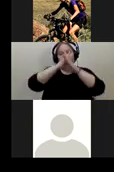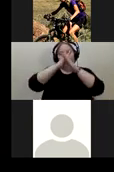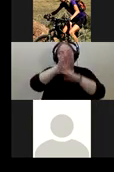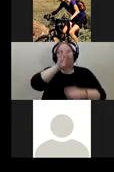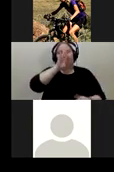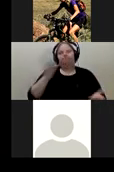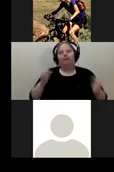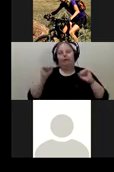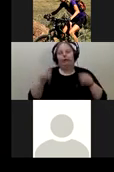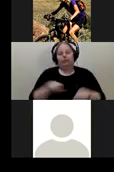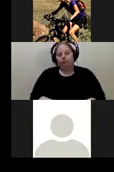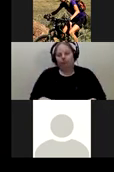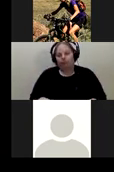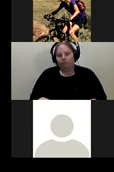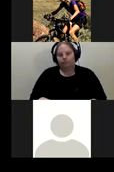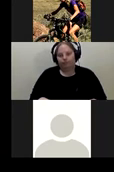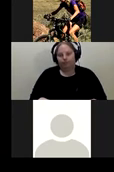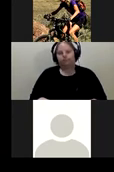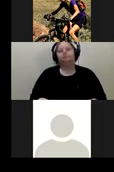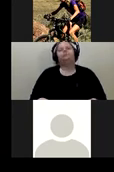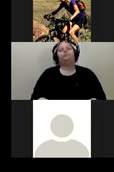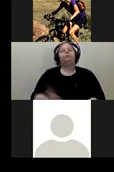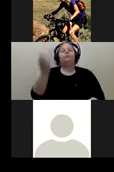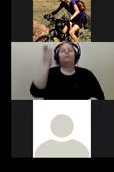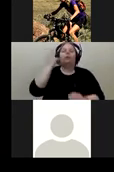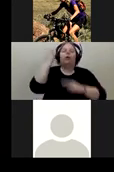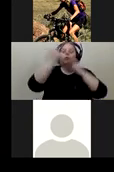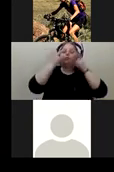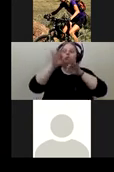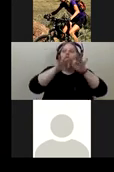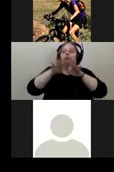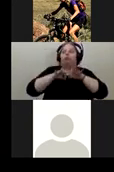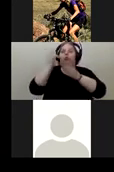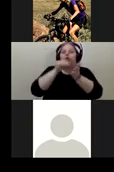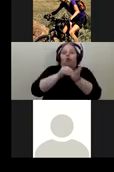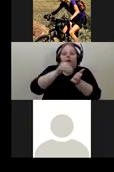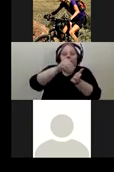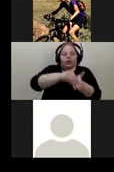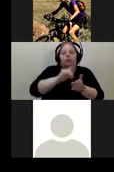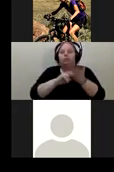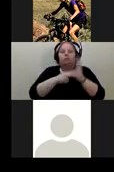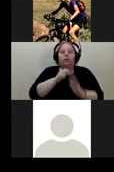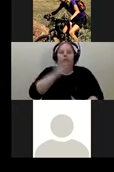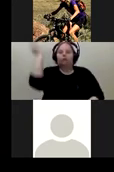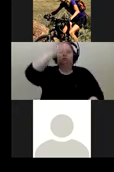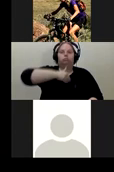And because we rationalize so often, we don't often know we're doing it.